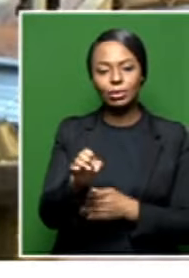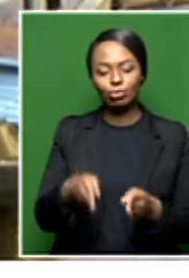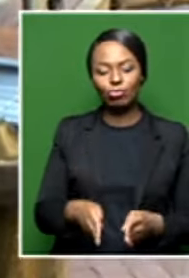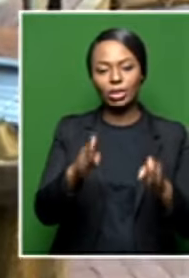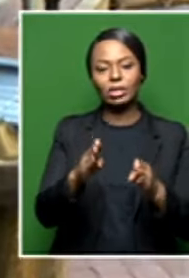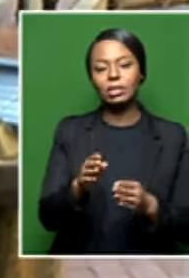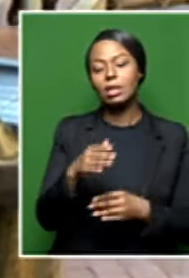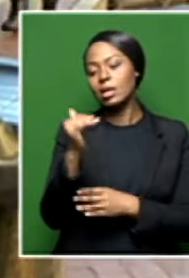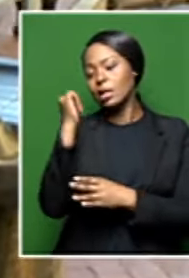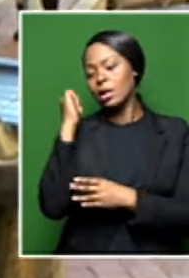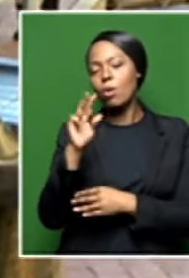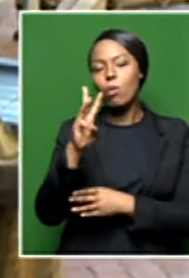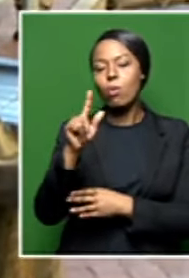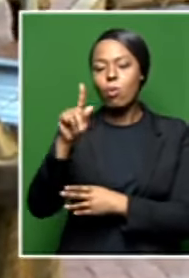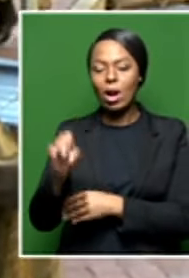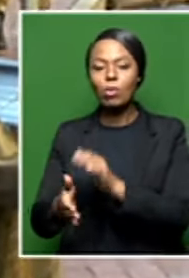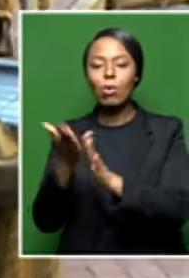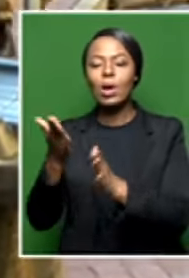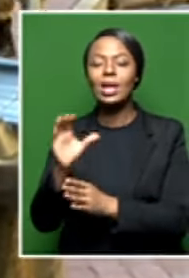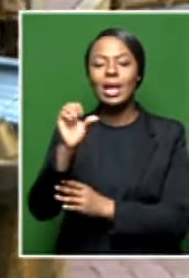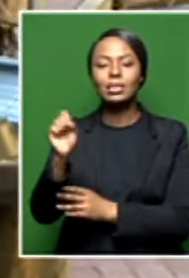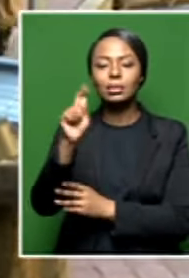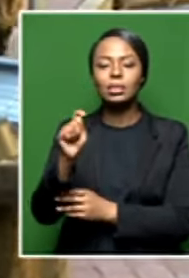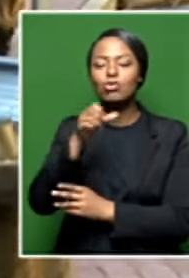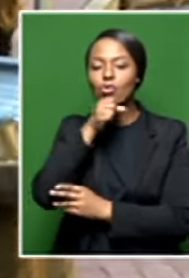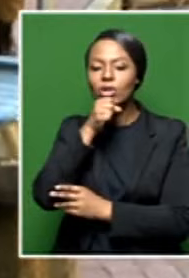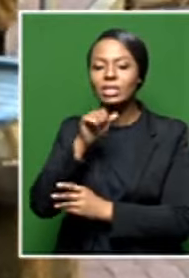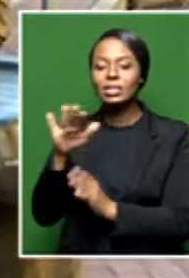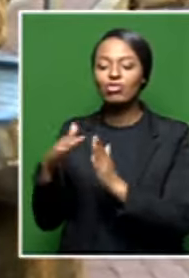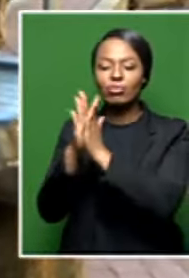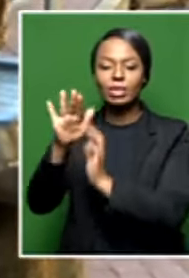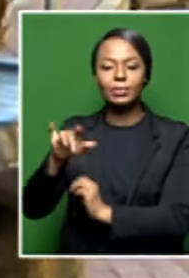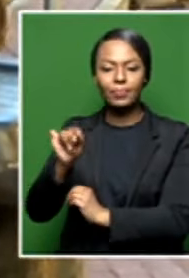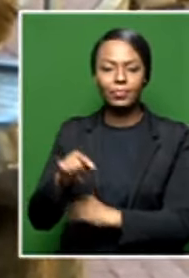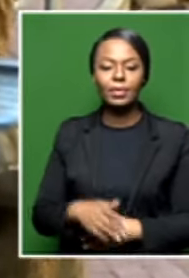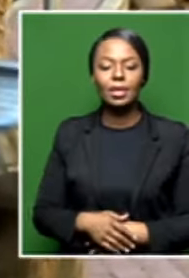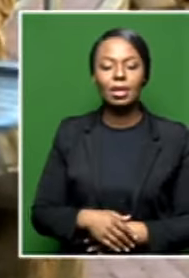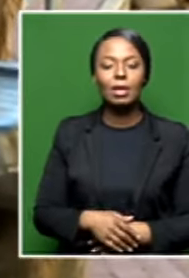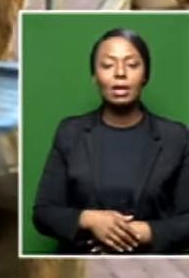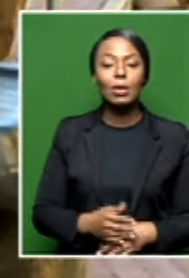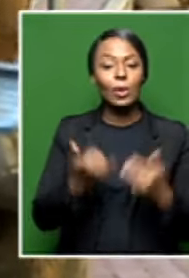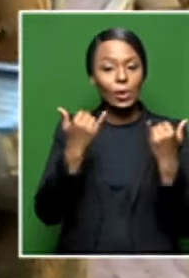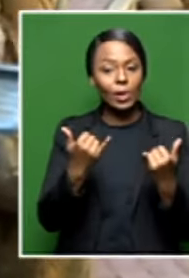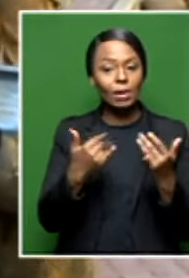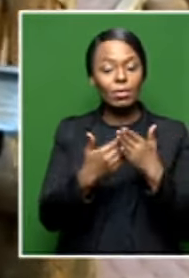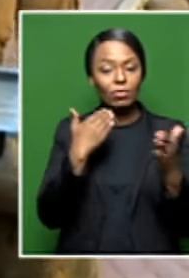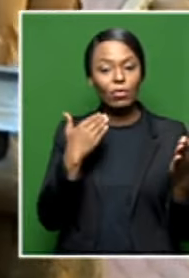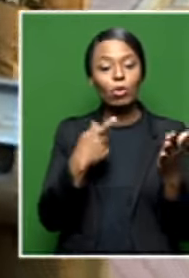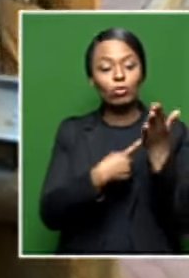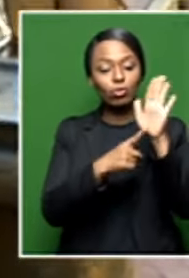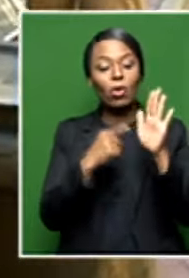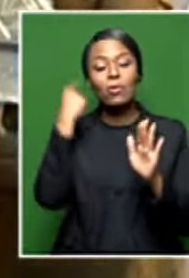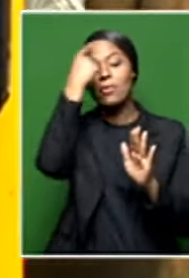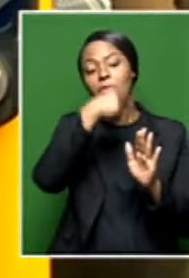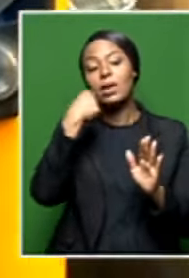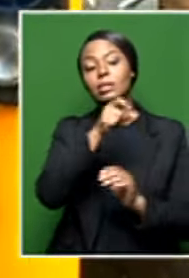Street, going towards St. George's Cathedral. And I actually just saw a very familiar face. So let me just, before we show the face of the person, let